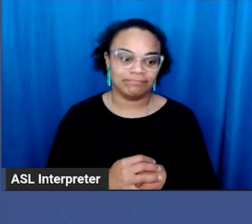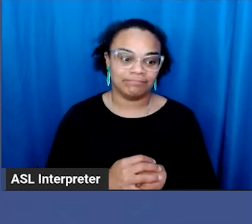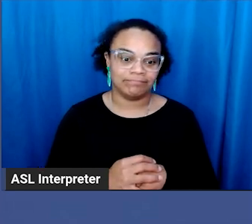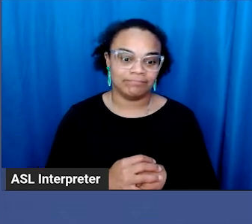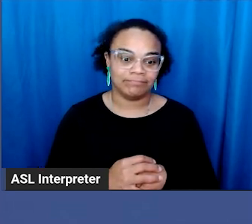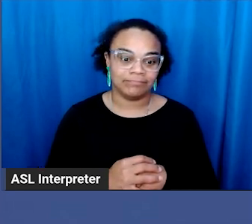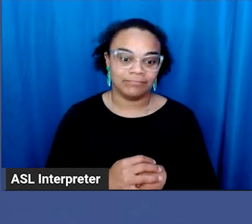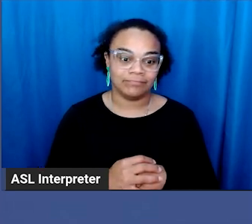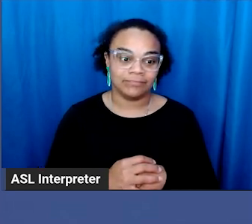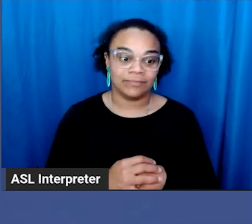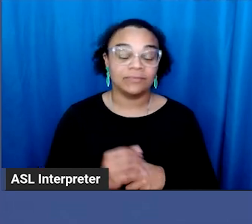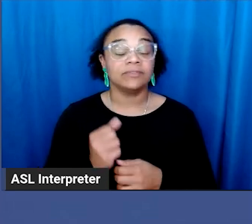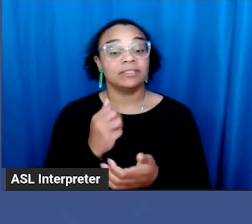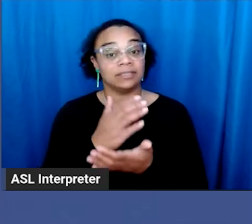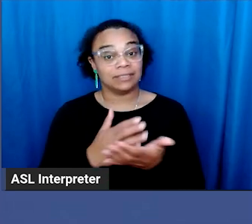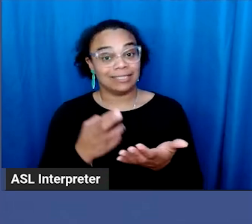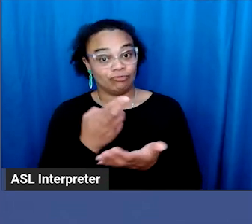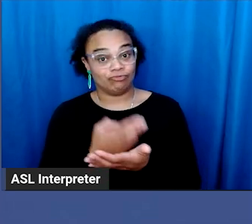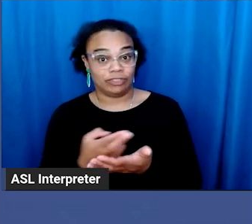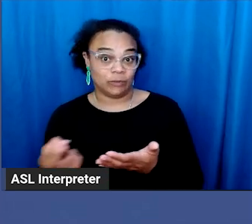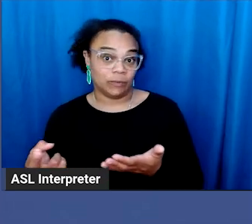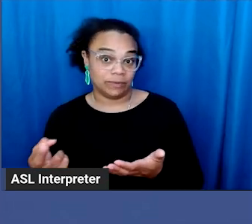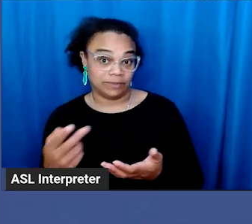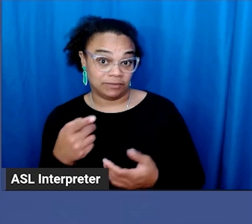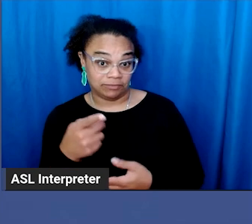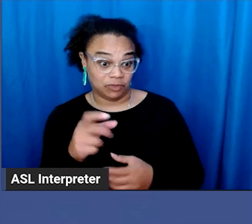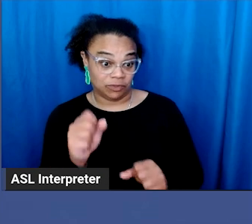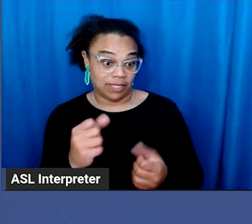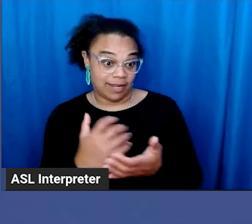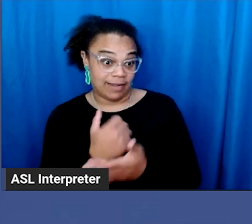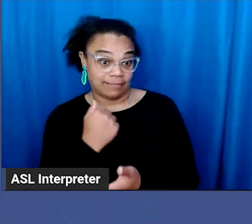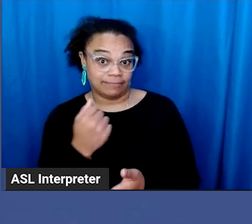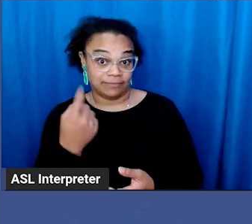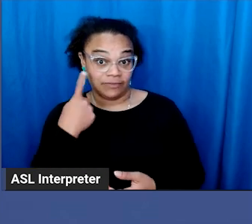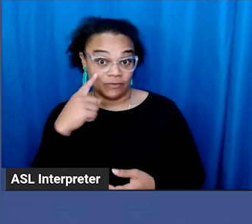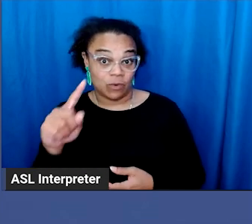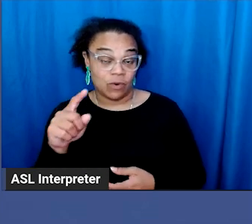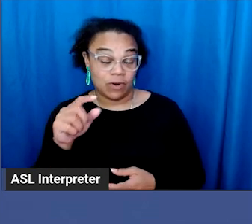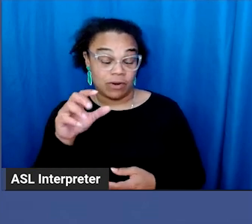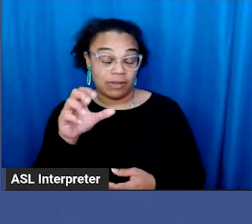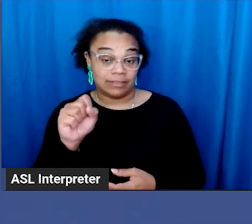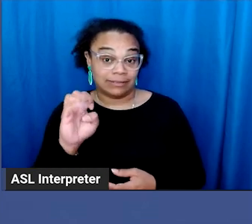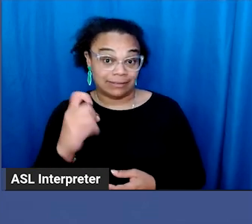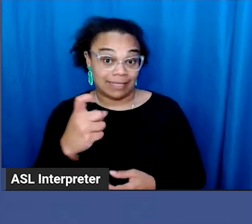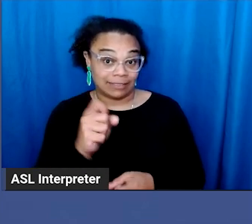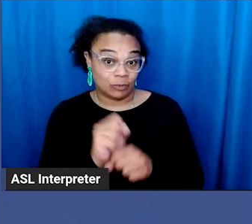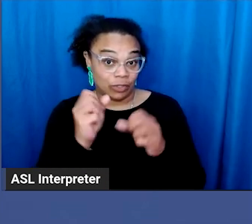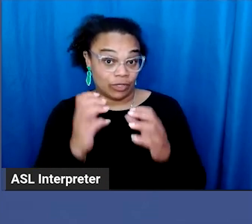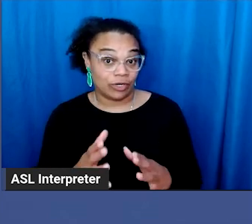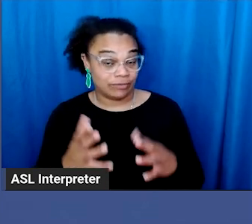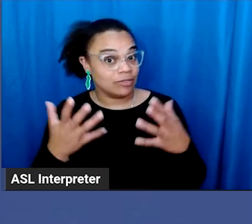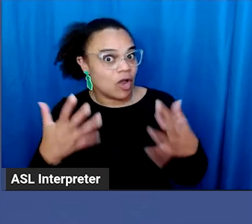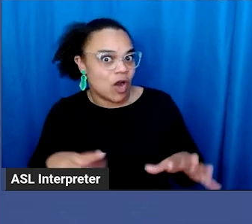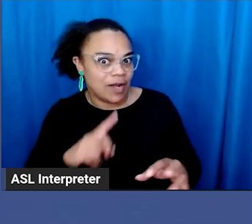Some of the resources that you can get for sex workers that have been confirmed to